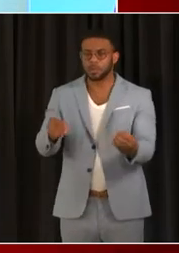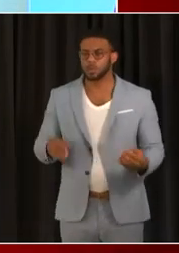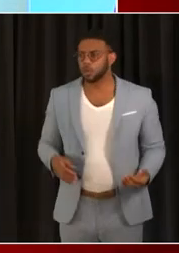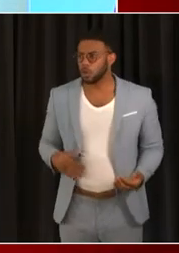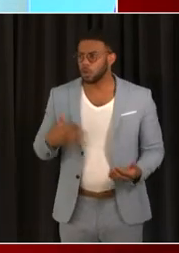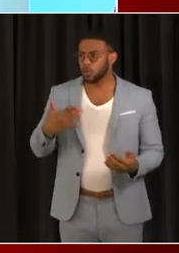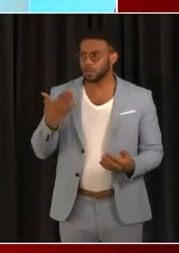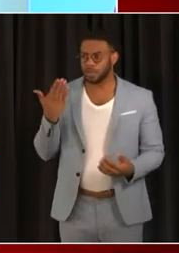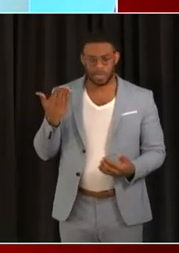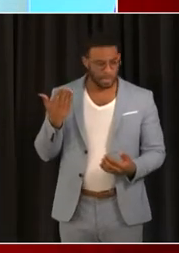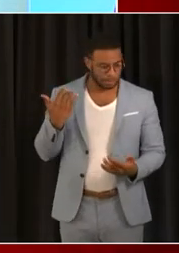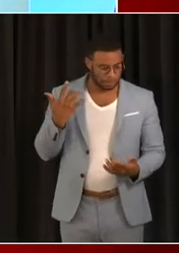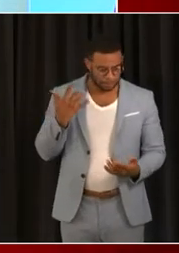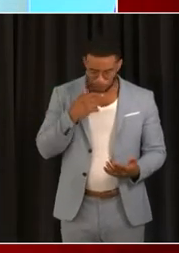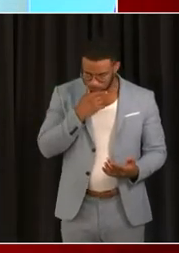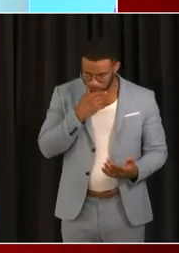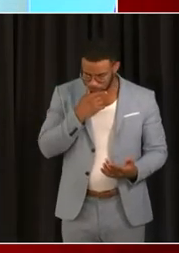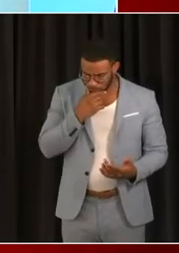so over the